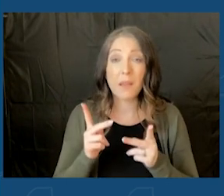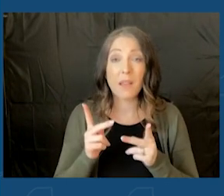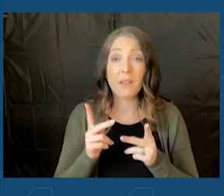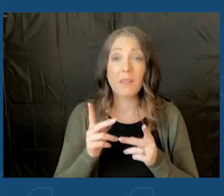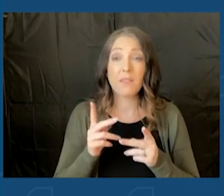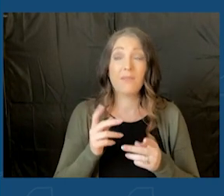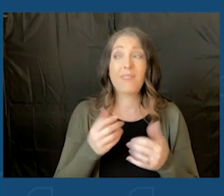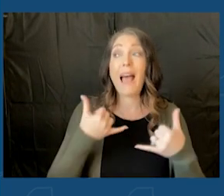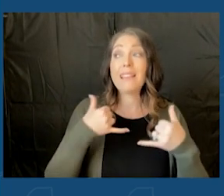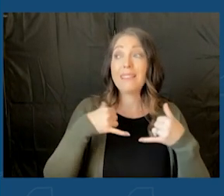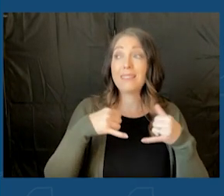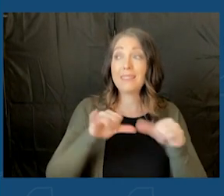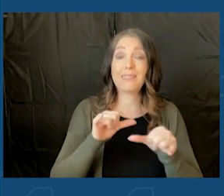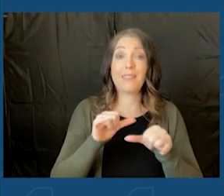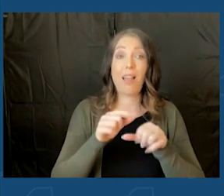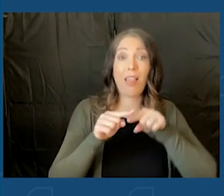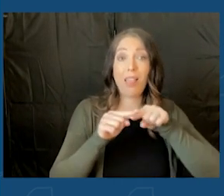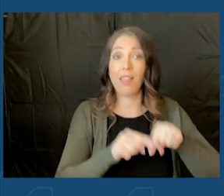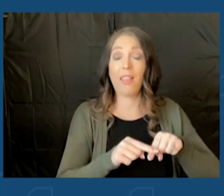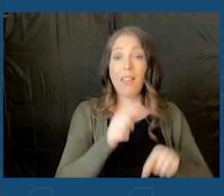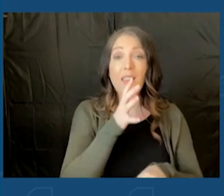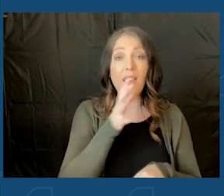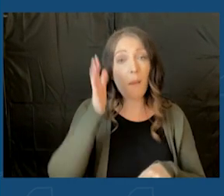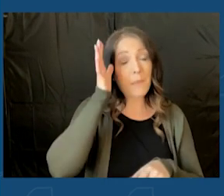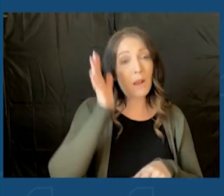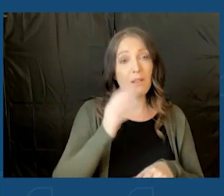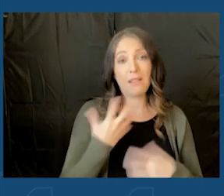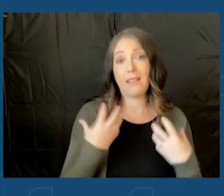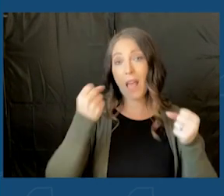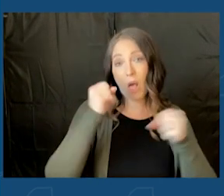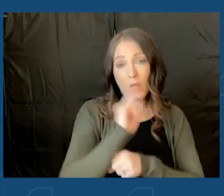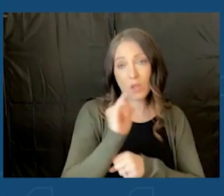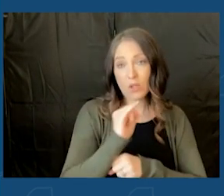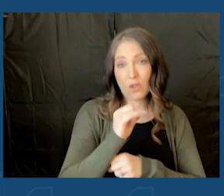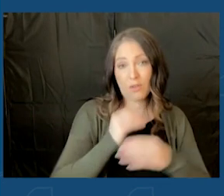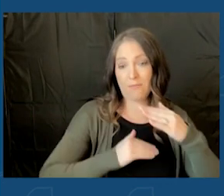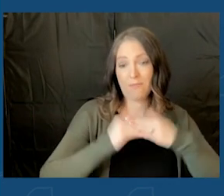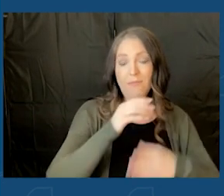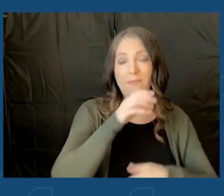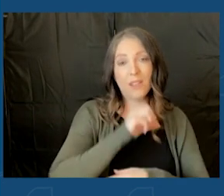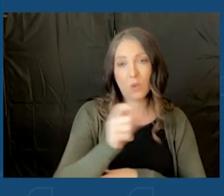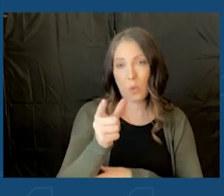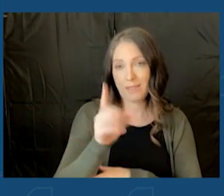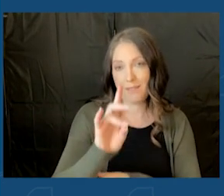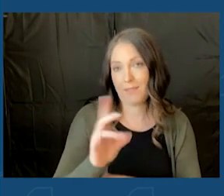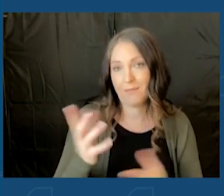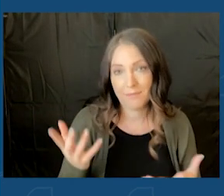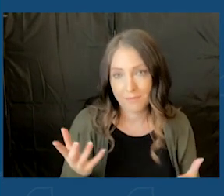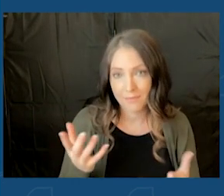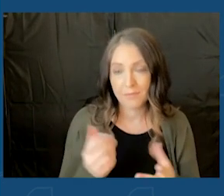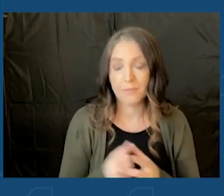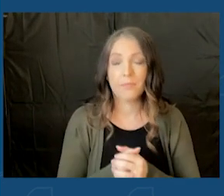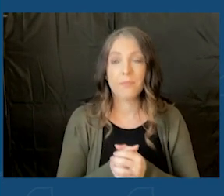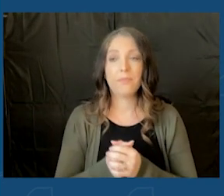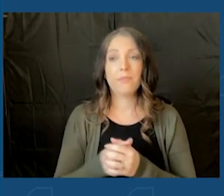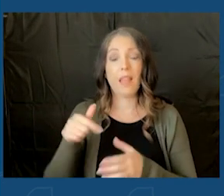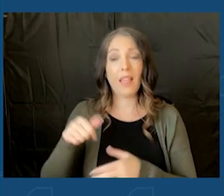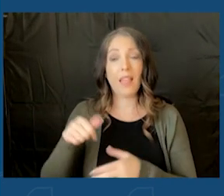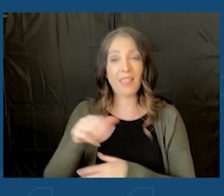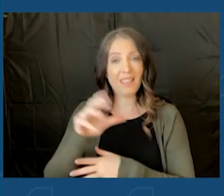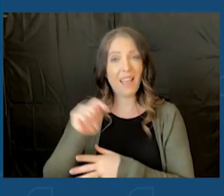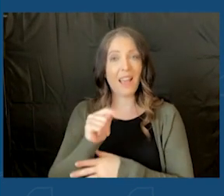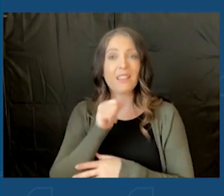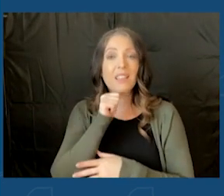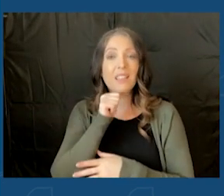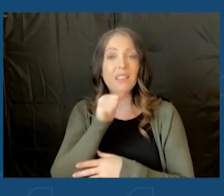health insurance before age 27. This legislation, like the Child Victims Act, is not about guaranteeing outcomes. It's about